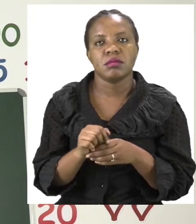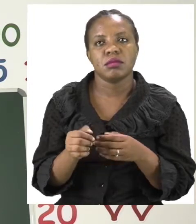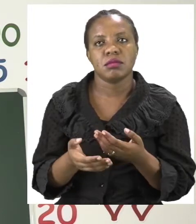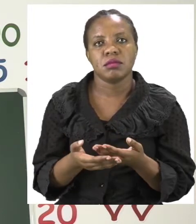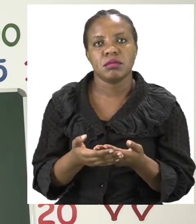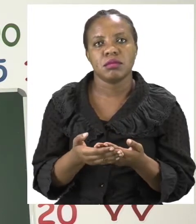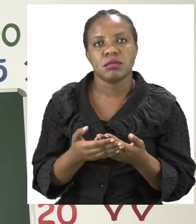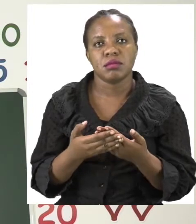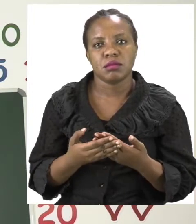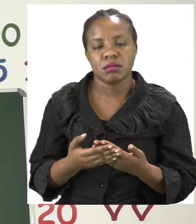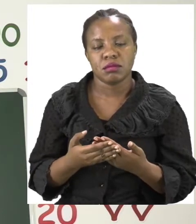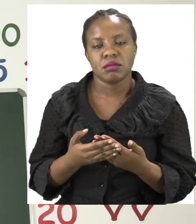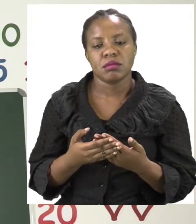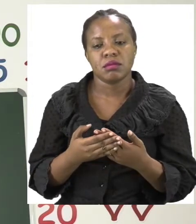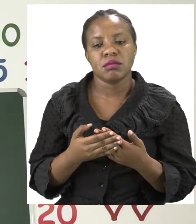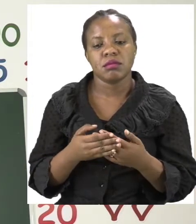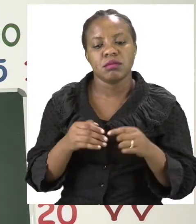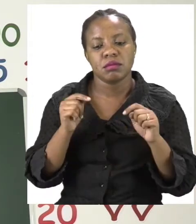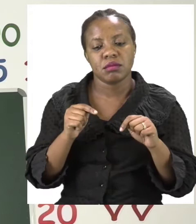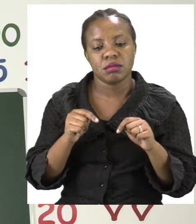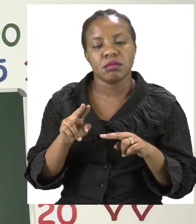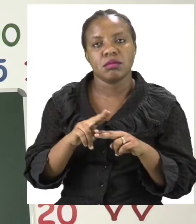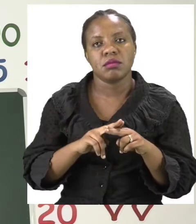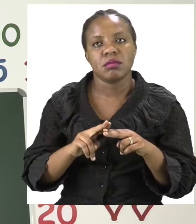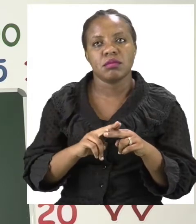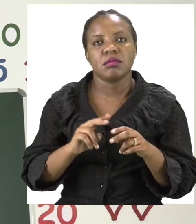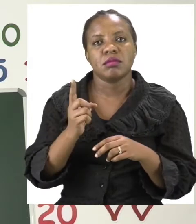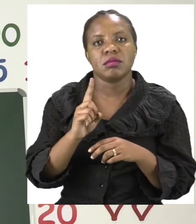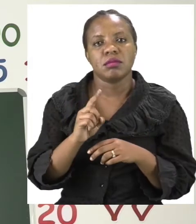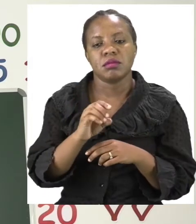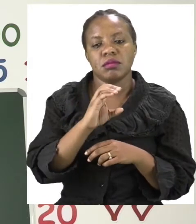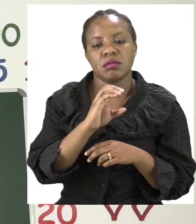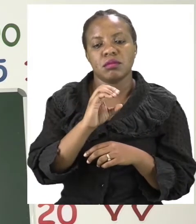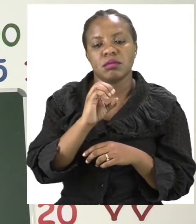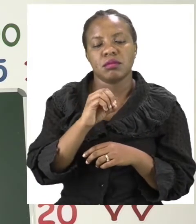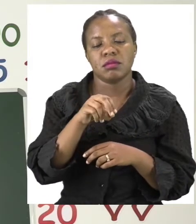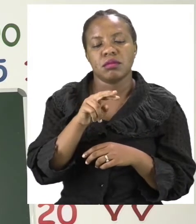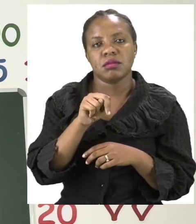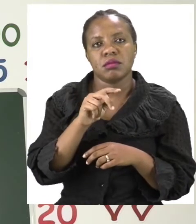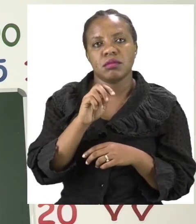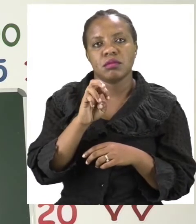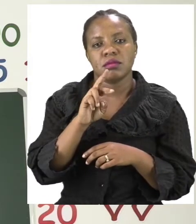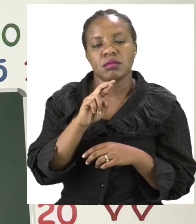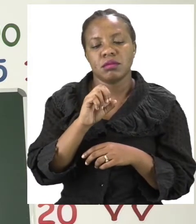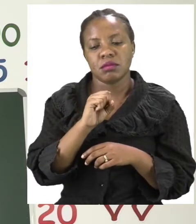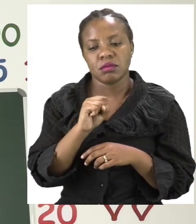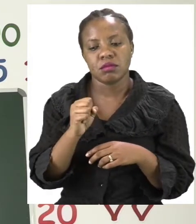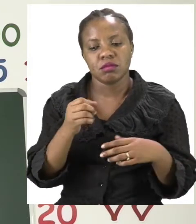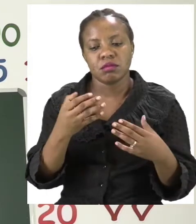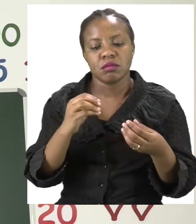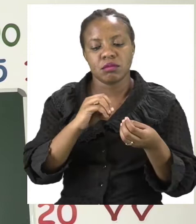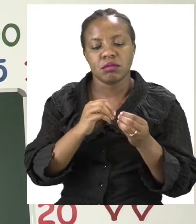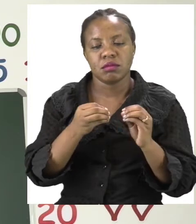going to be using counters. So we can use counters or we can use our number line. But for this one, we're